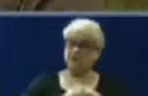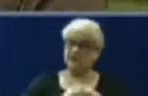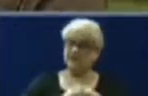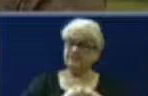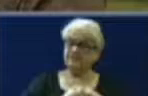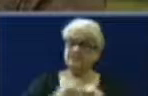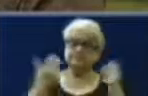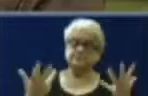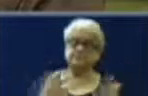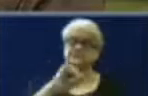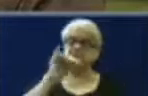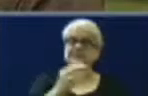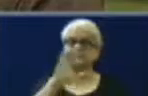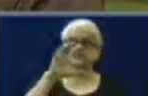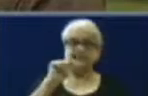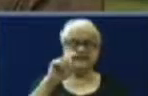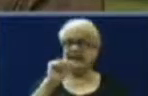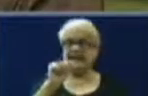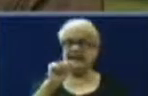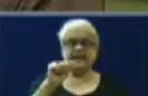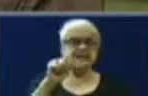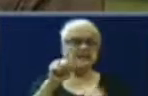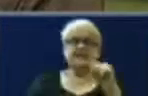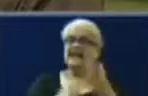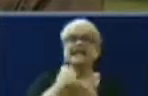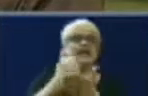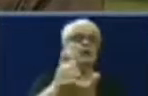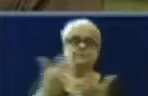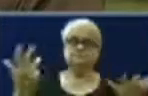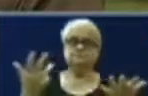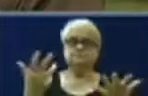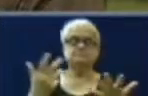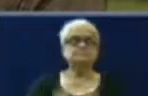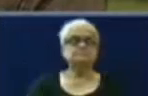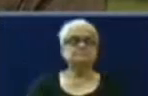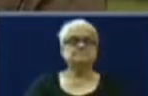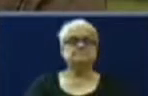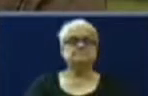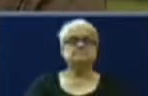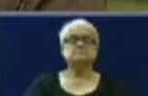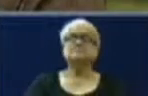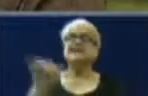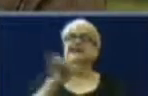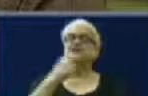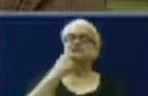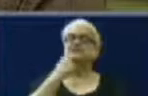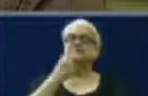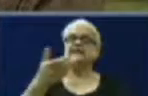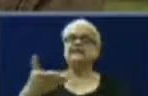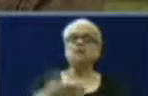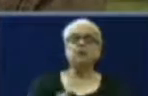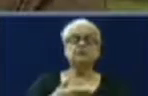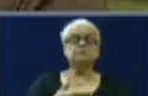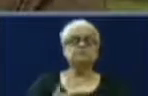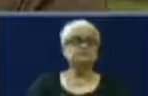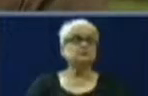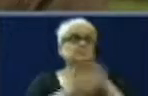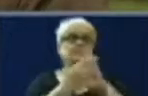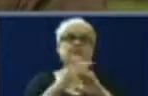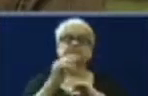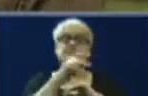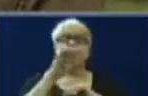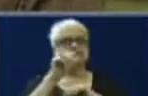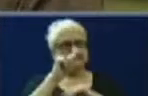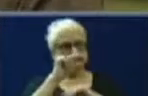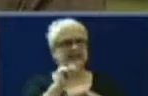as JCTA will not be able to do anything about it. He also said he welcomes taking on JCTA.